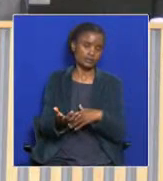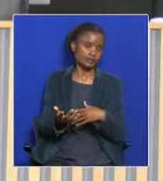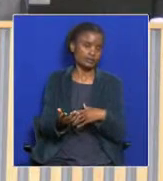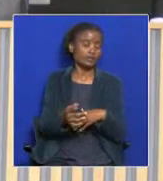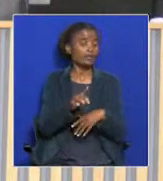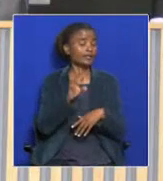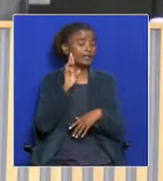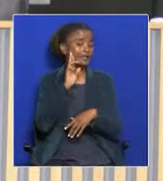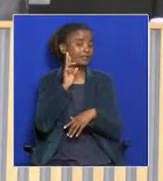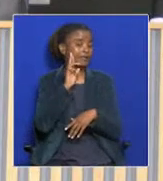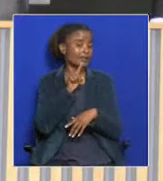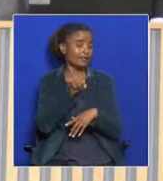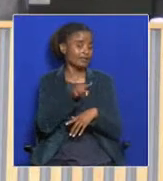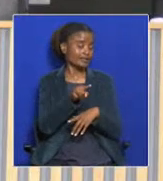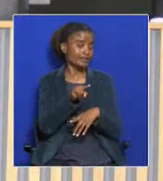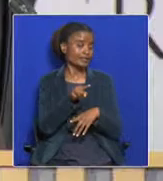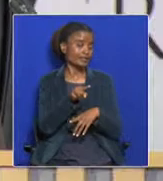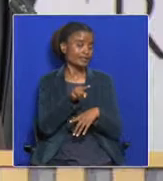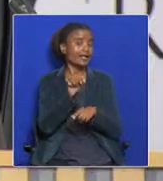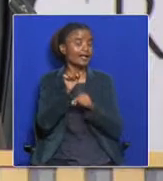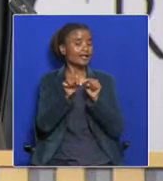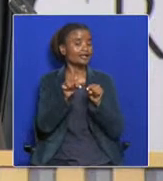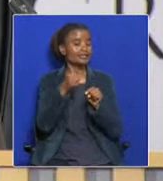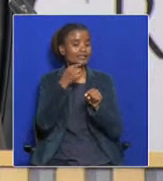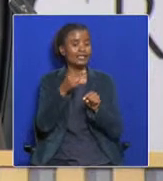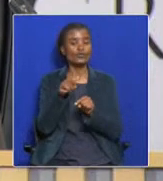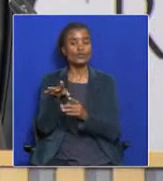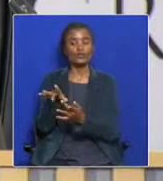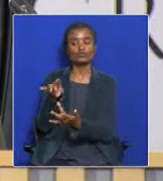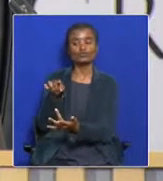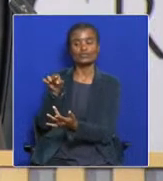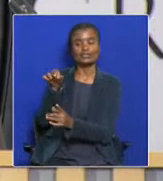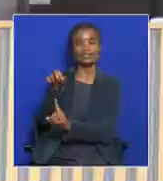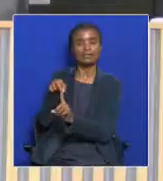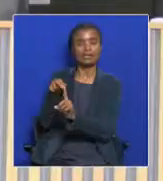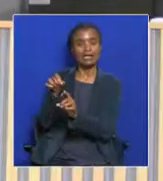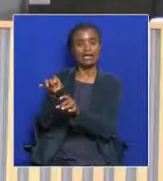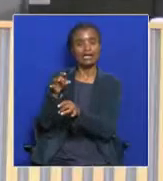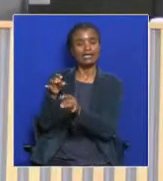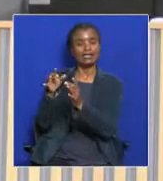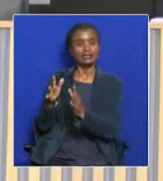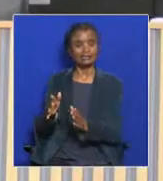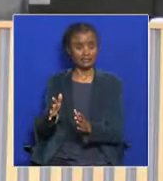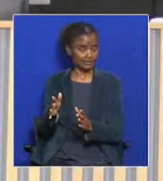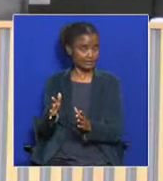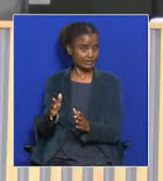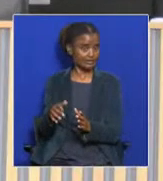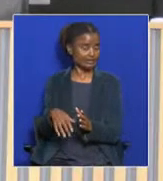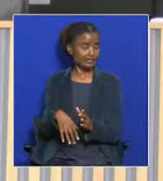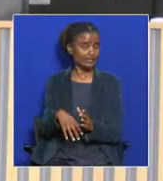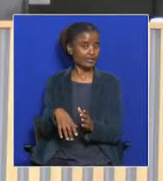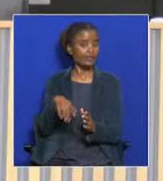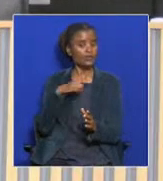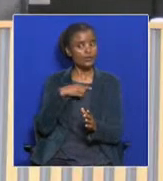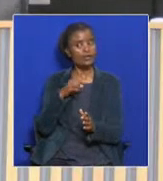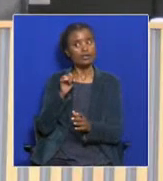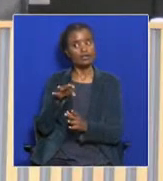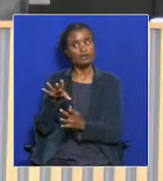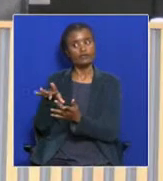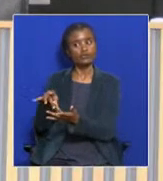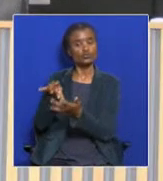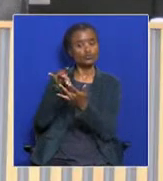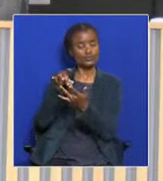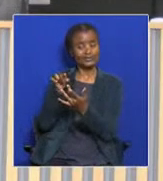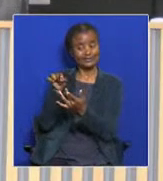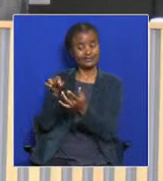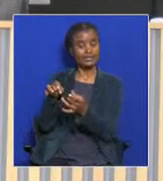the analyst. No. Okay. Now, if you handpick the analyst, it means, and they said we don't allow that